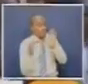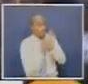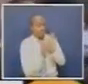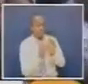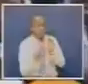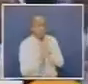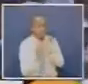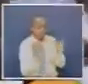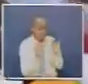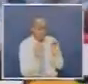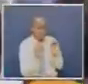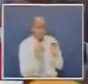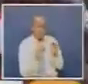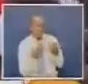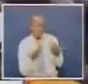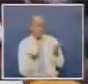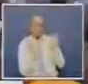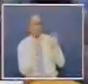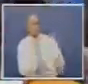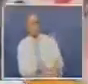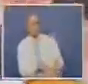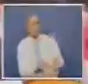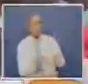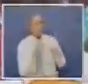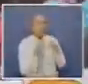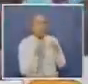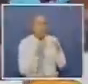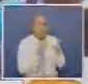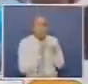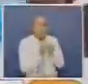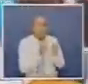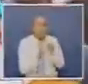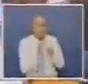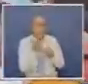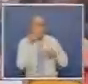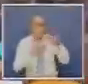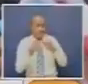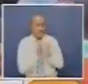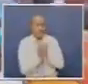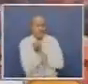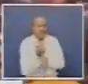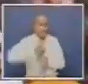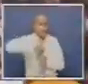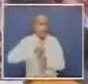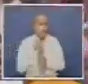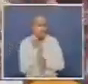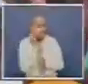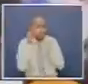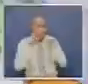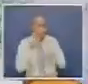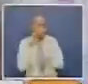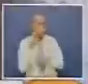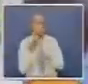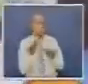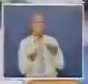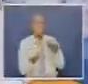he's going to be irrelevant. There's the competition that he's facing, and even rebellion at home. You can see that a number